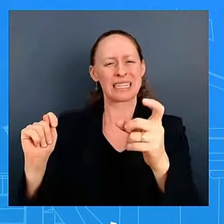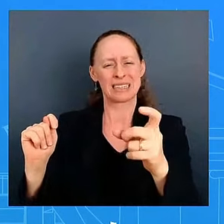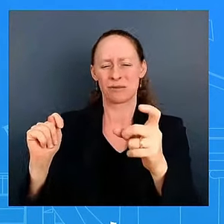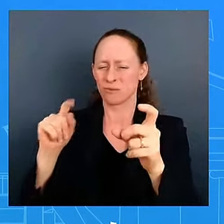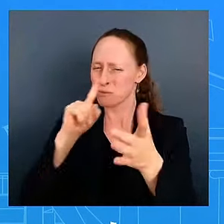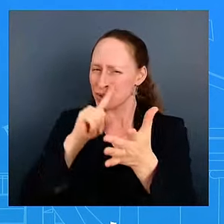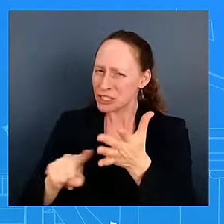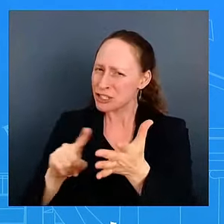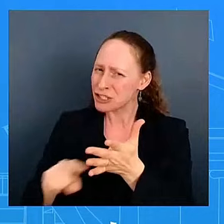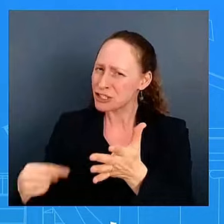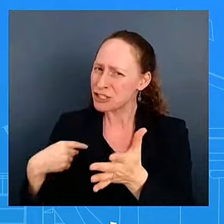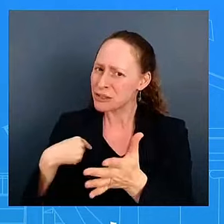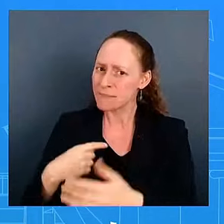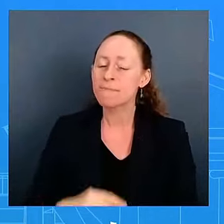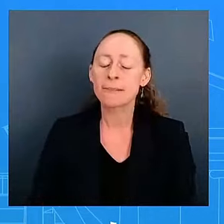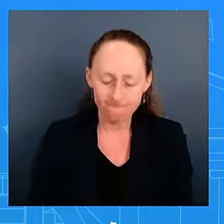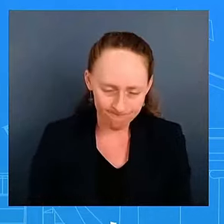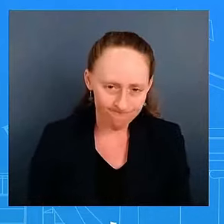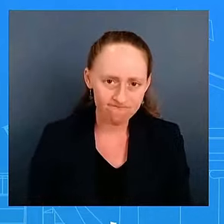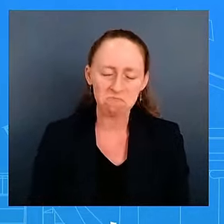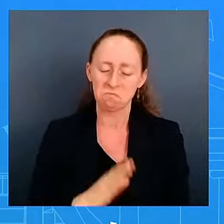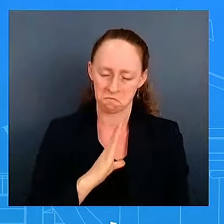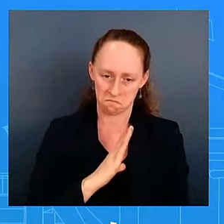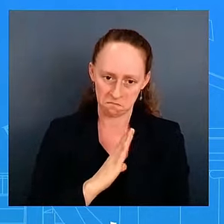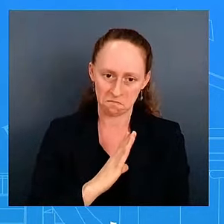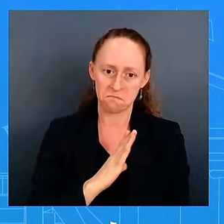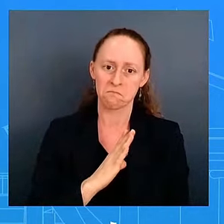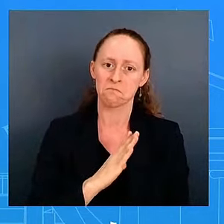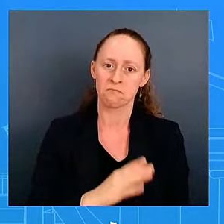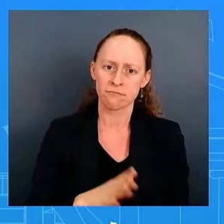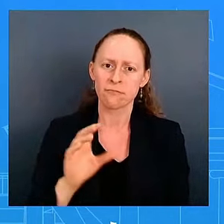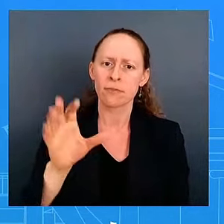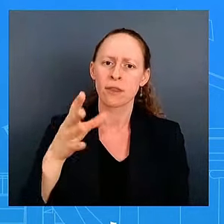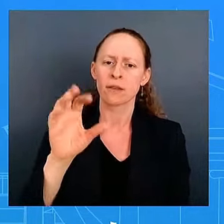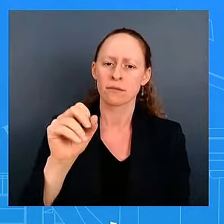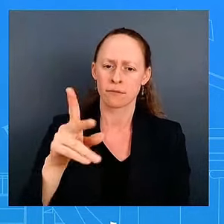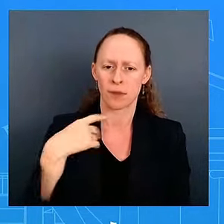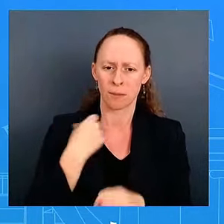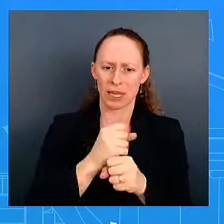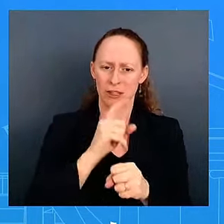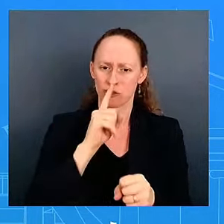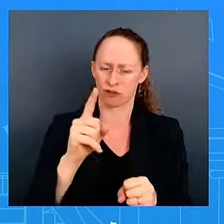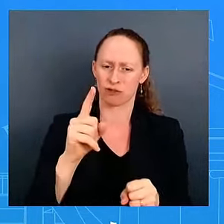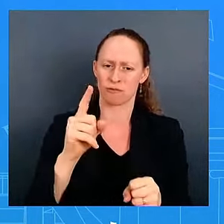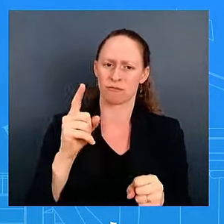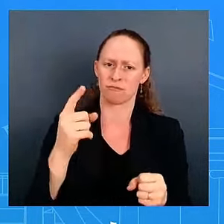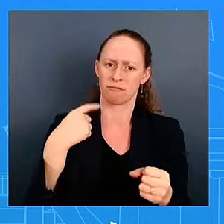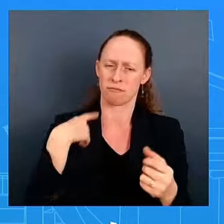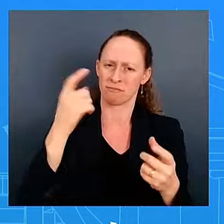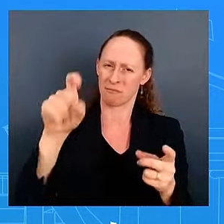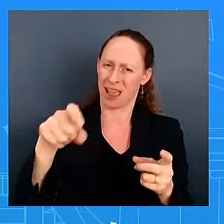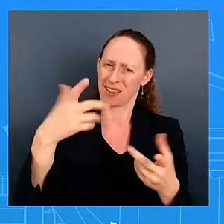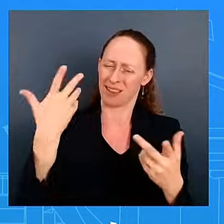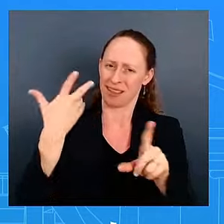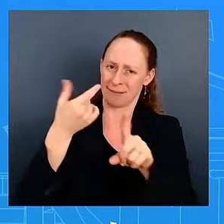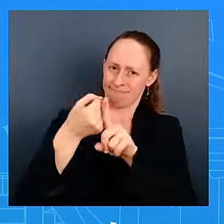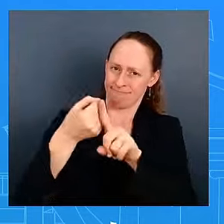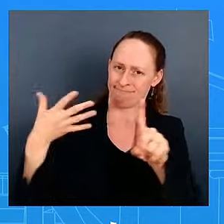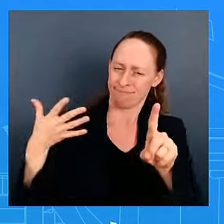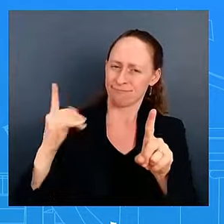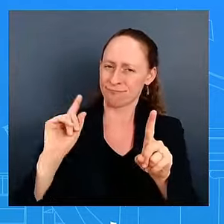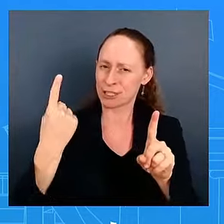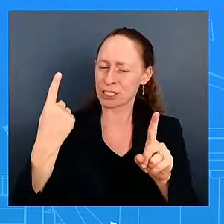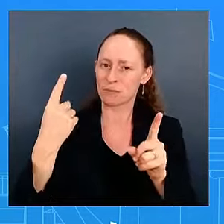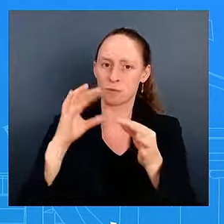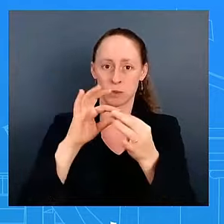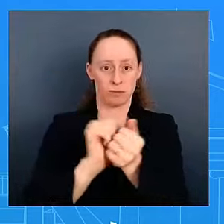that ends up being I just want to make sure response. That we kind of give some context here. Yeah. And you'll remember this. This was an event where